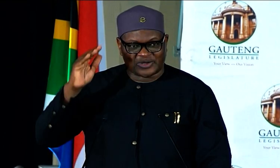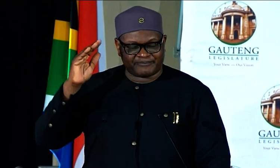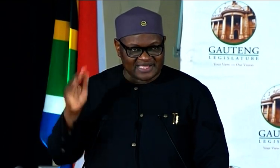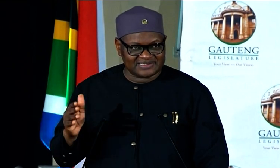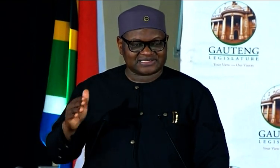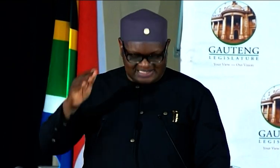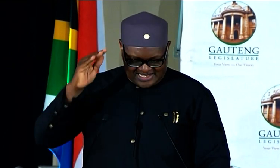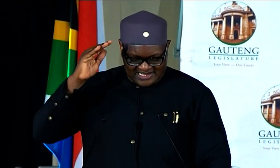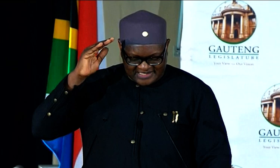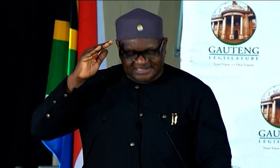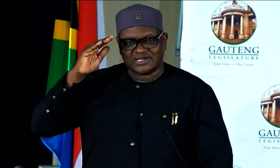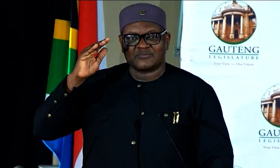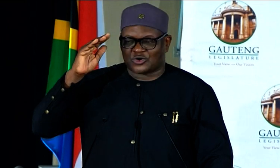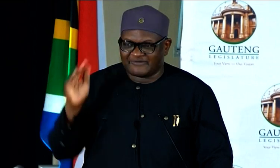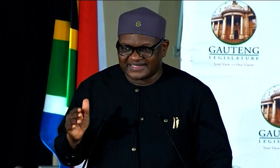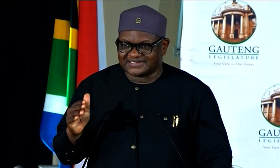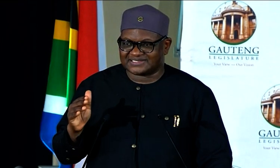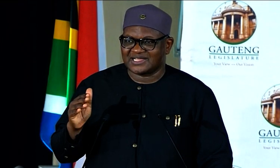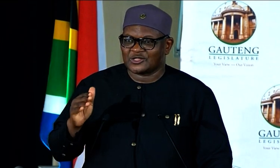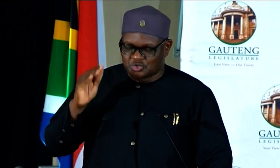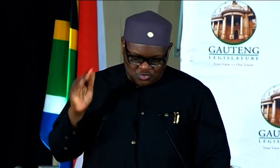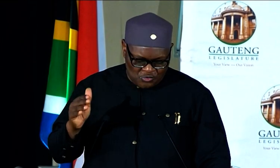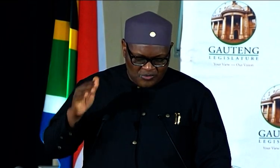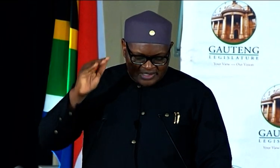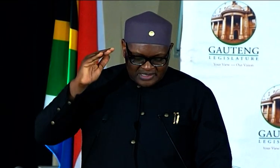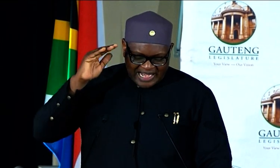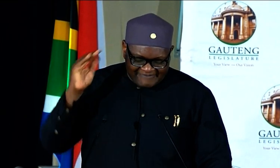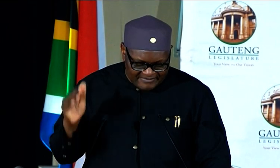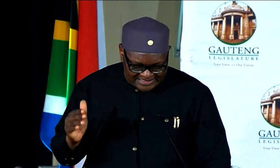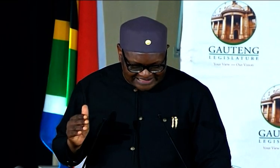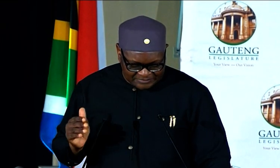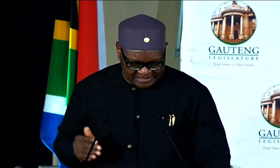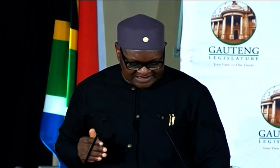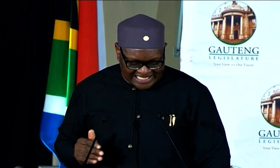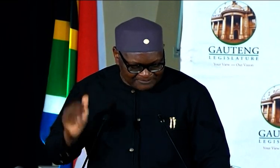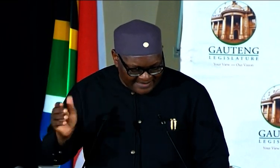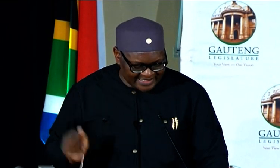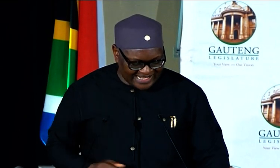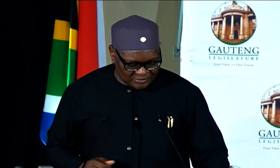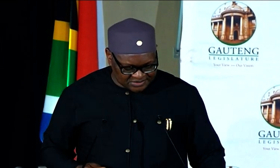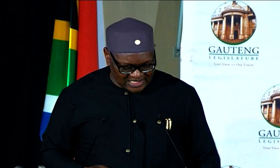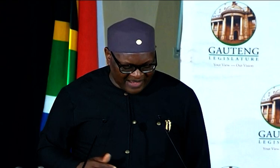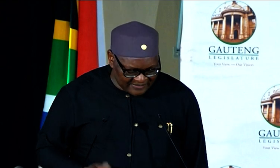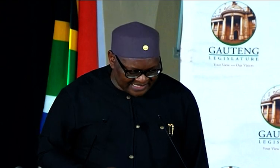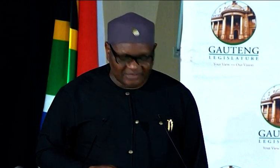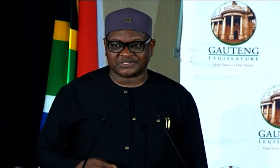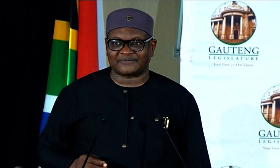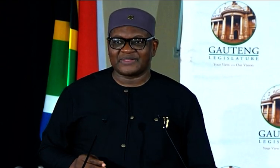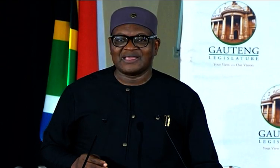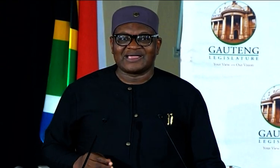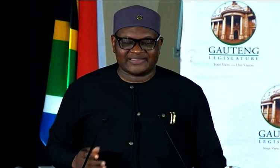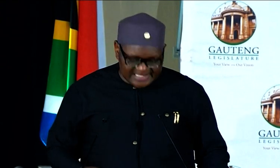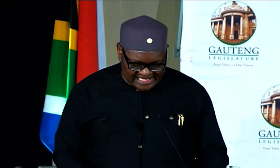houses were built in this province through government subsidies. That's